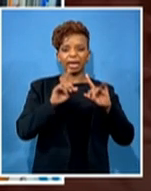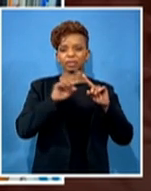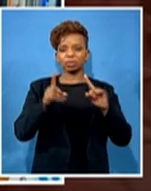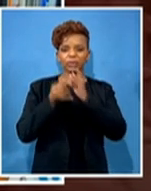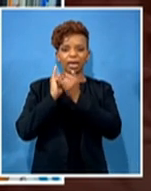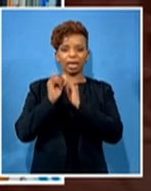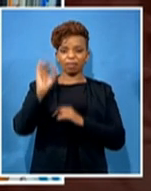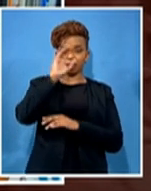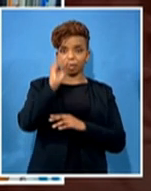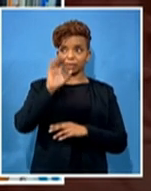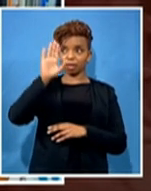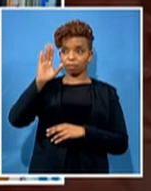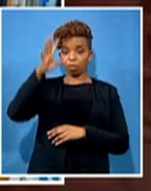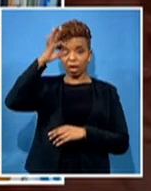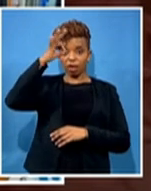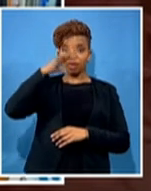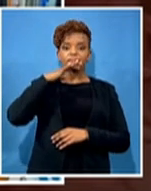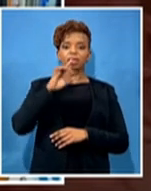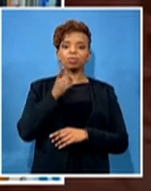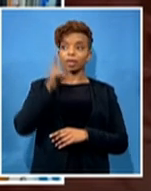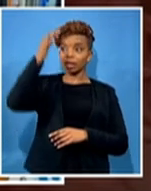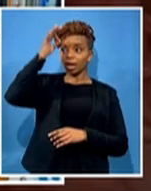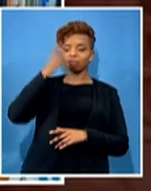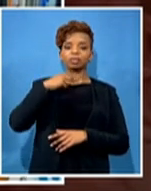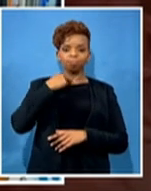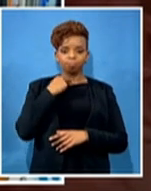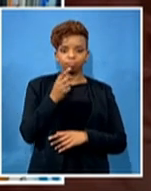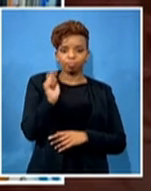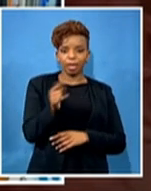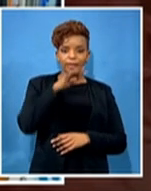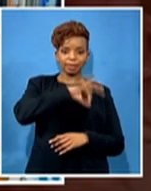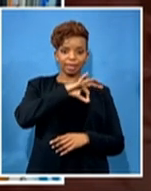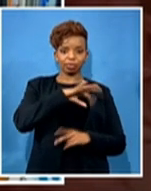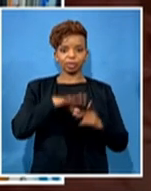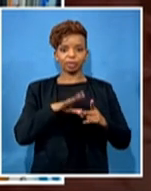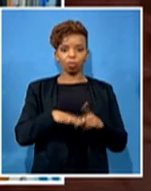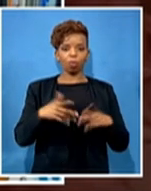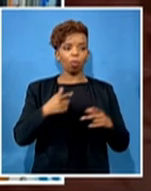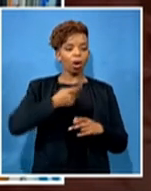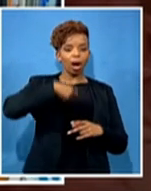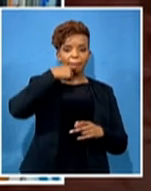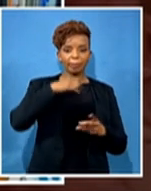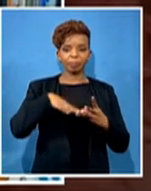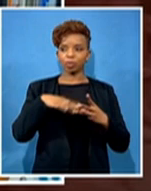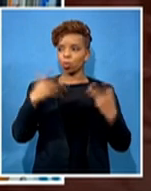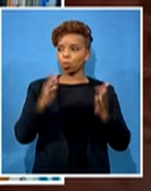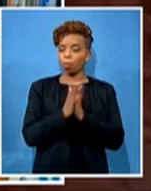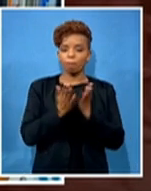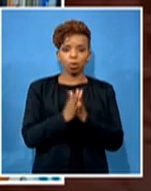salaries and to pay for things like medicine and books and stuff at schools. And we would have a severe